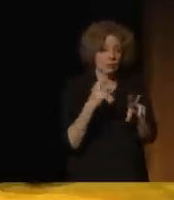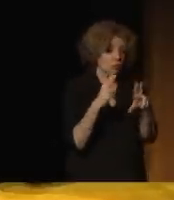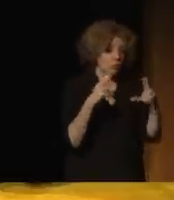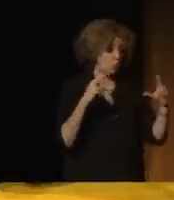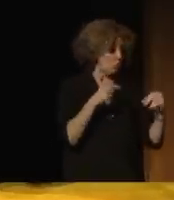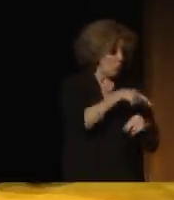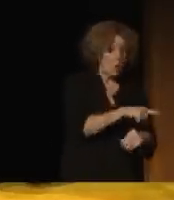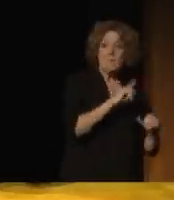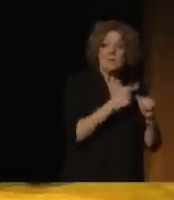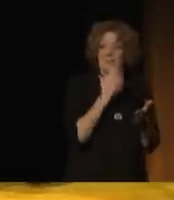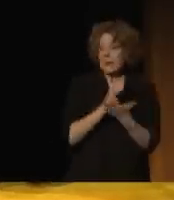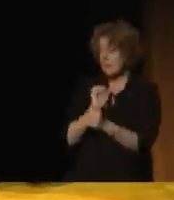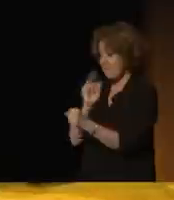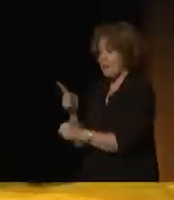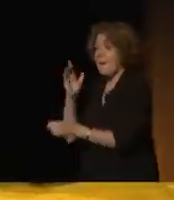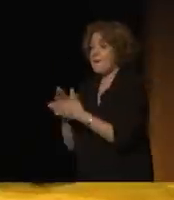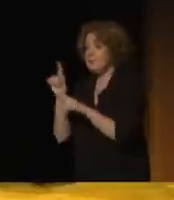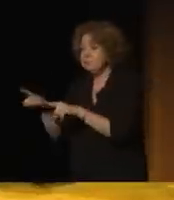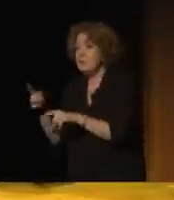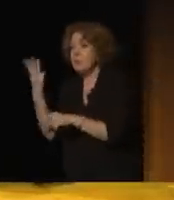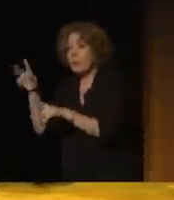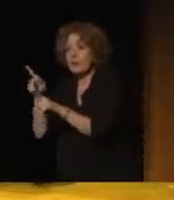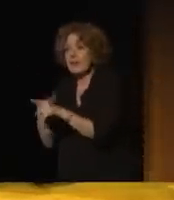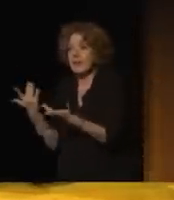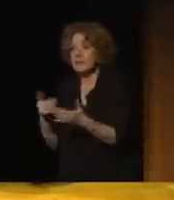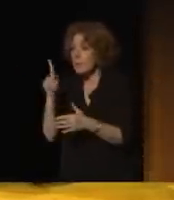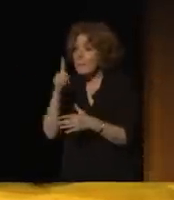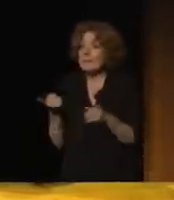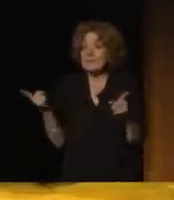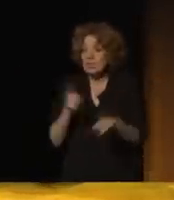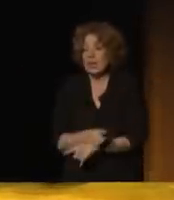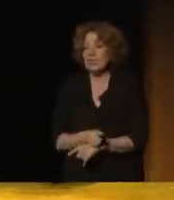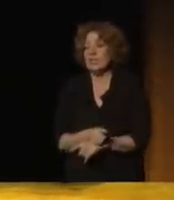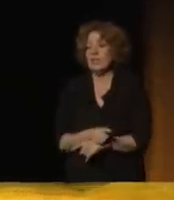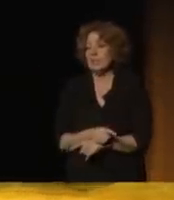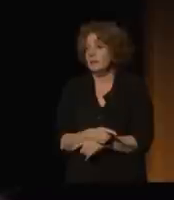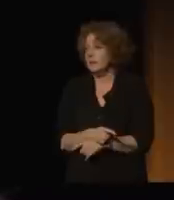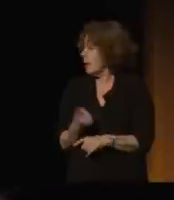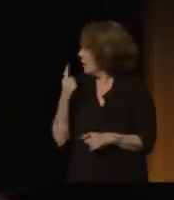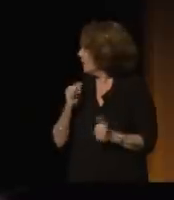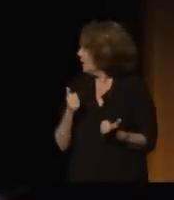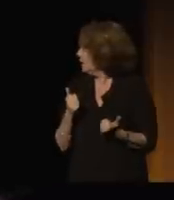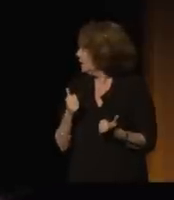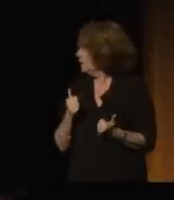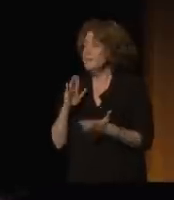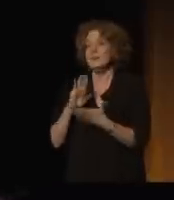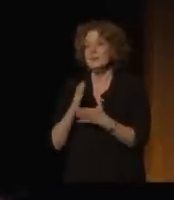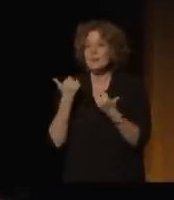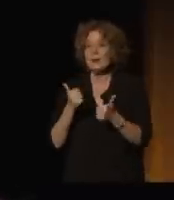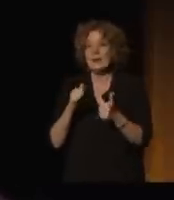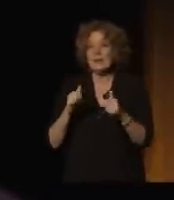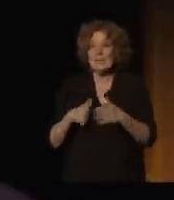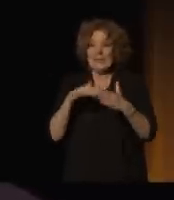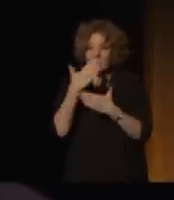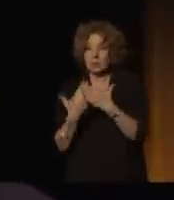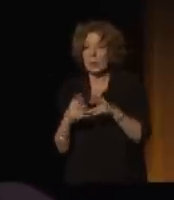beat him. And he's been in office 30 years. Right. So people, it's changing, and it's I think that's a really big story to